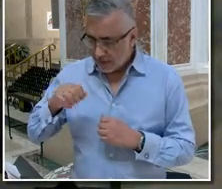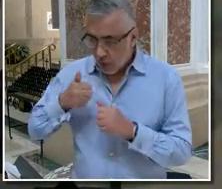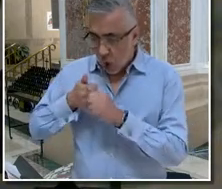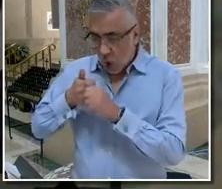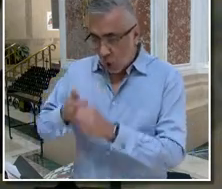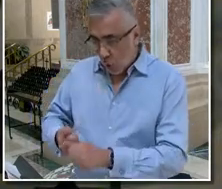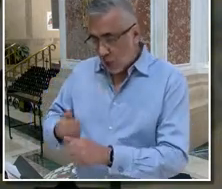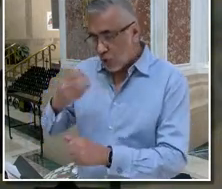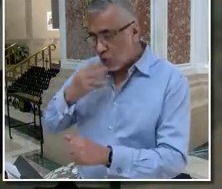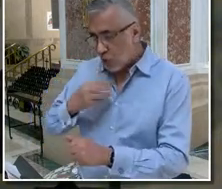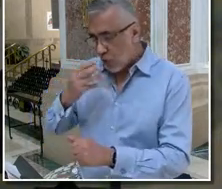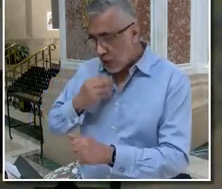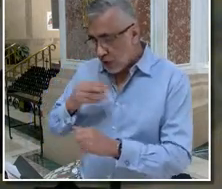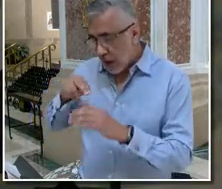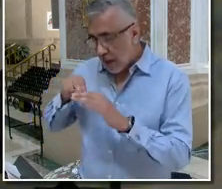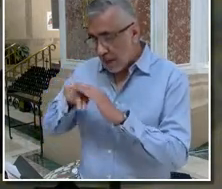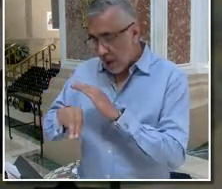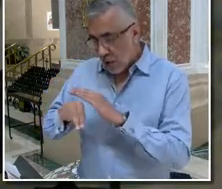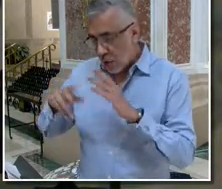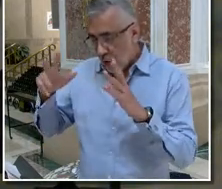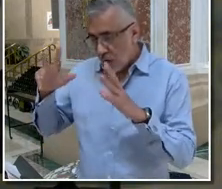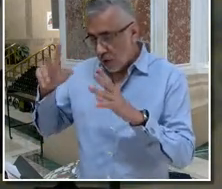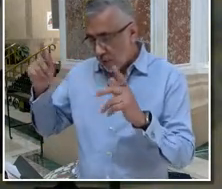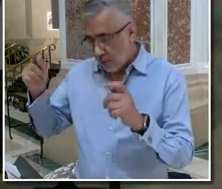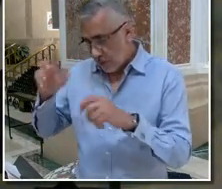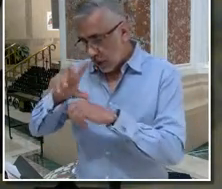Jewish burial custom.